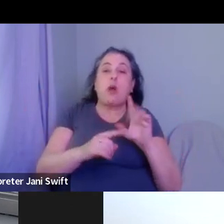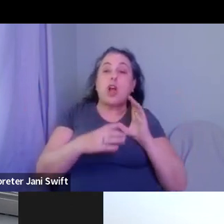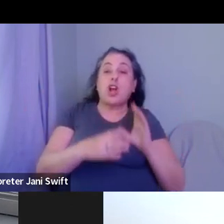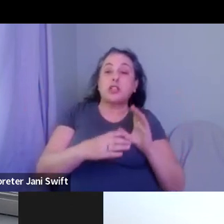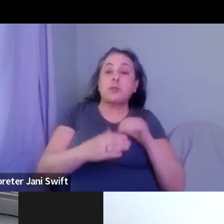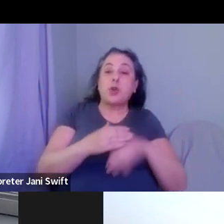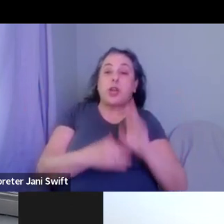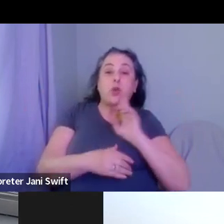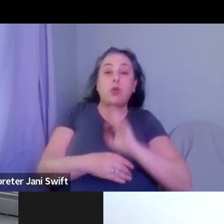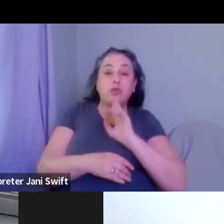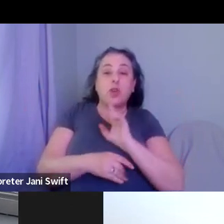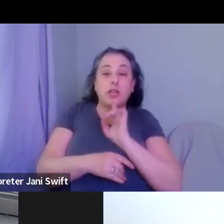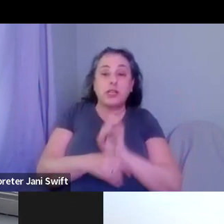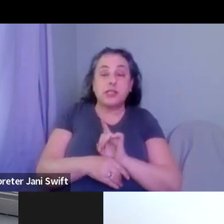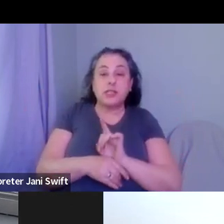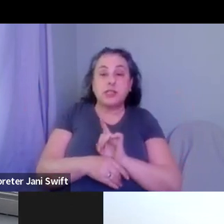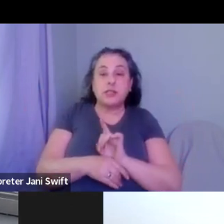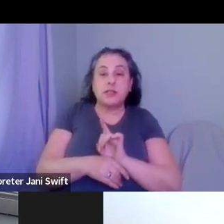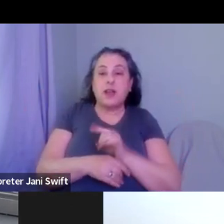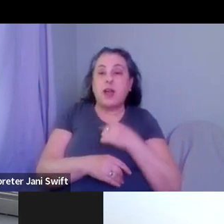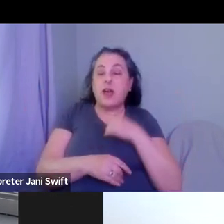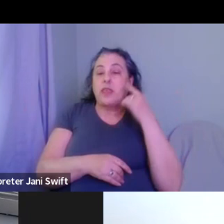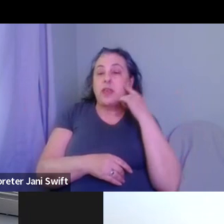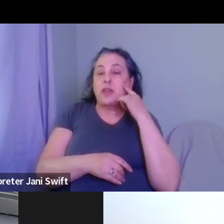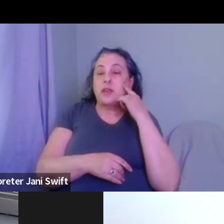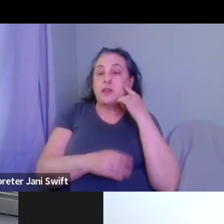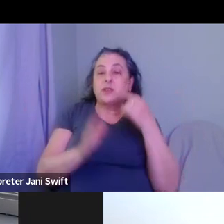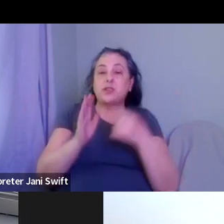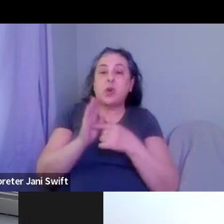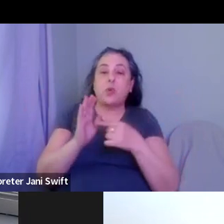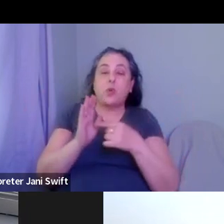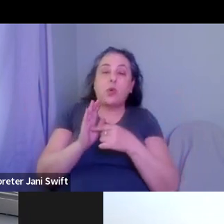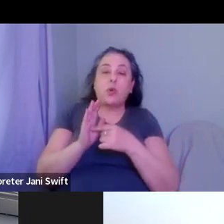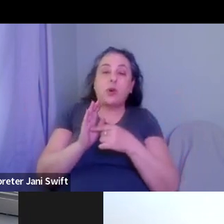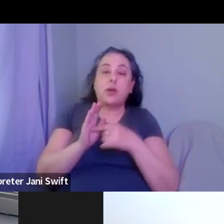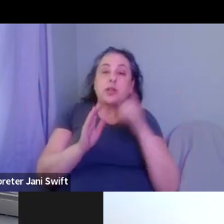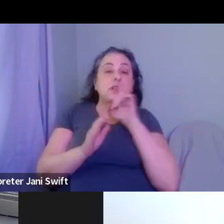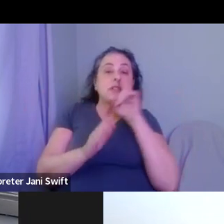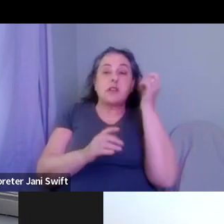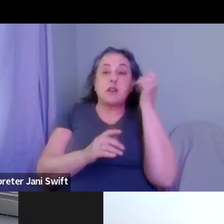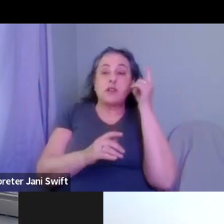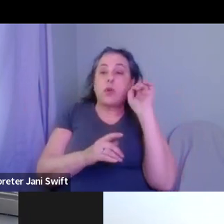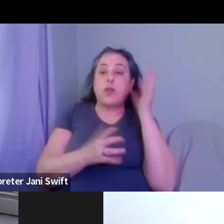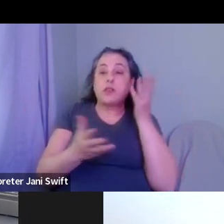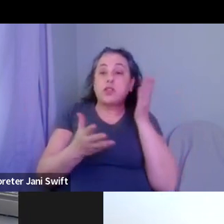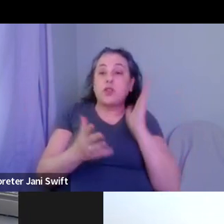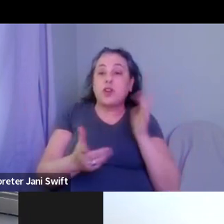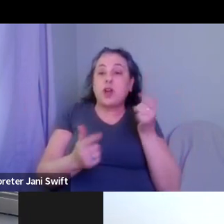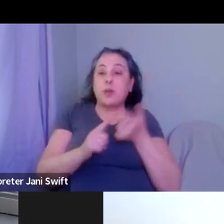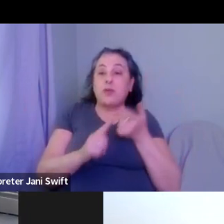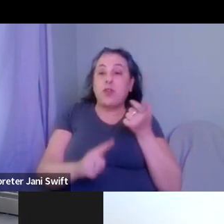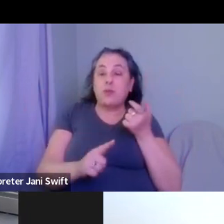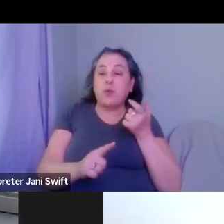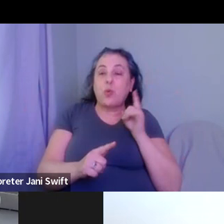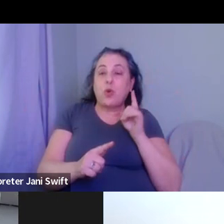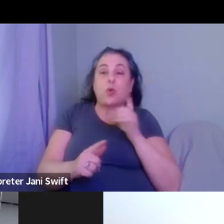in a restaurant is, you know, I think it's showing like it's understanding where that server is coming from and